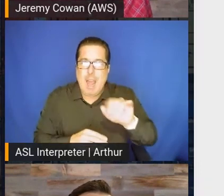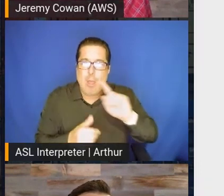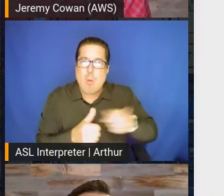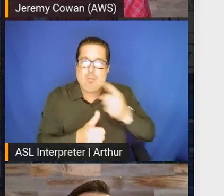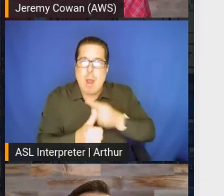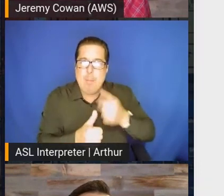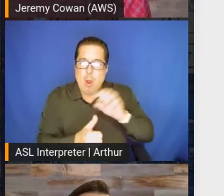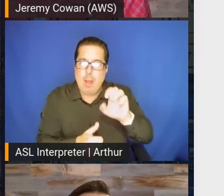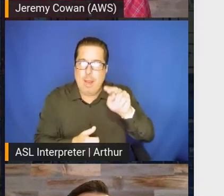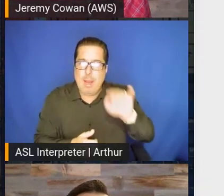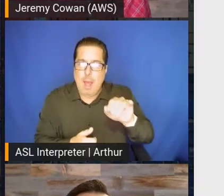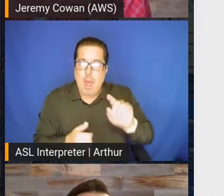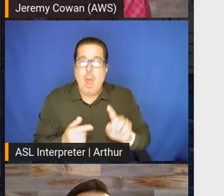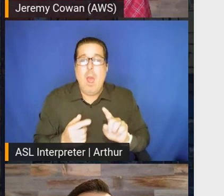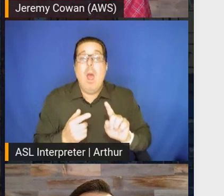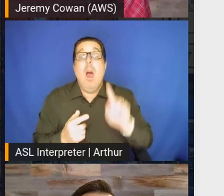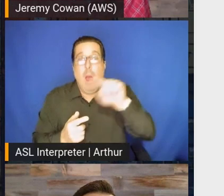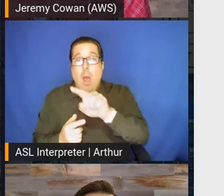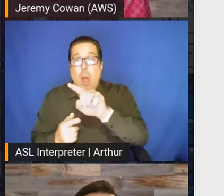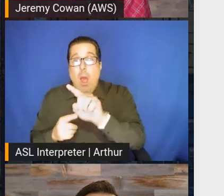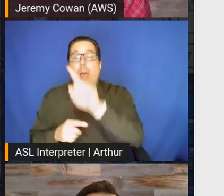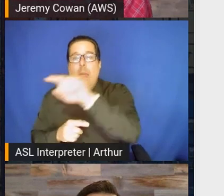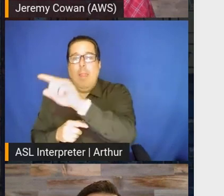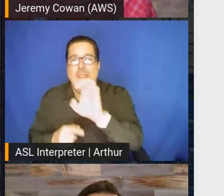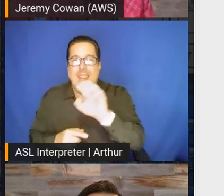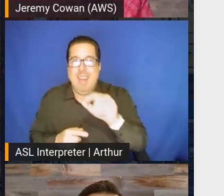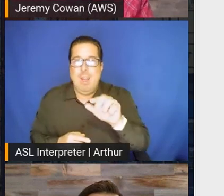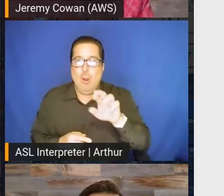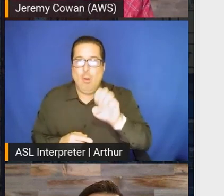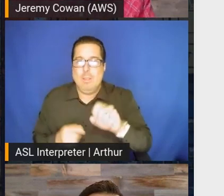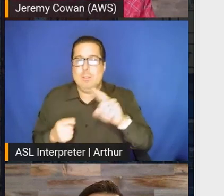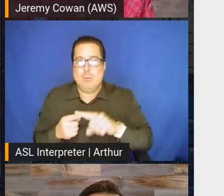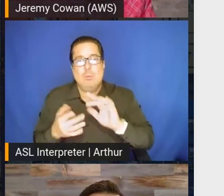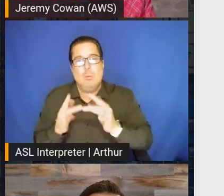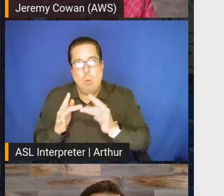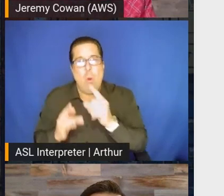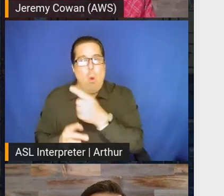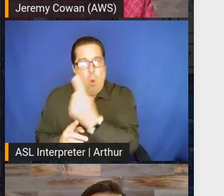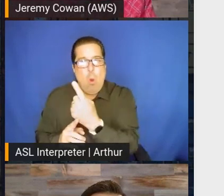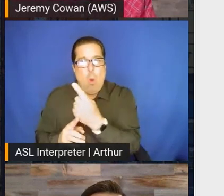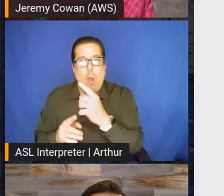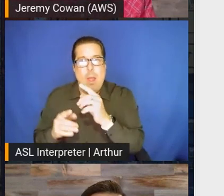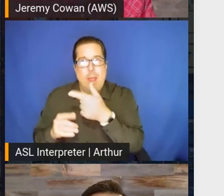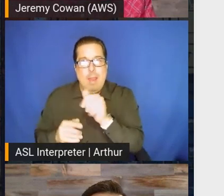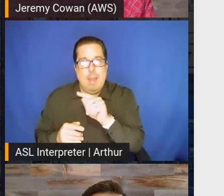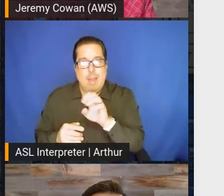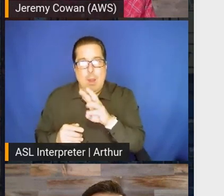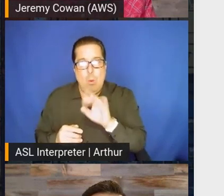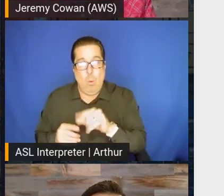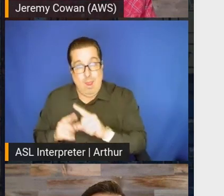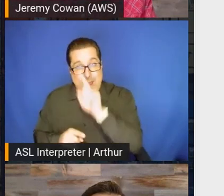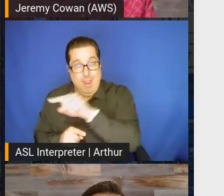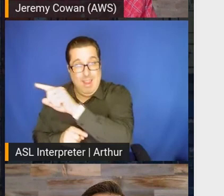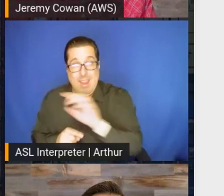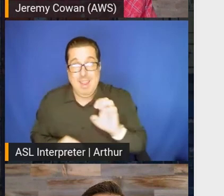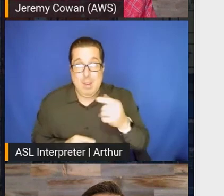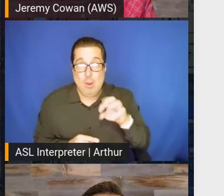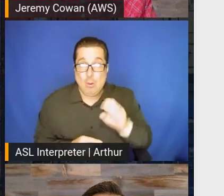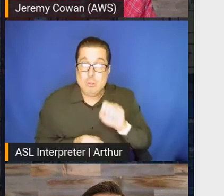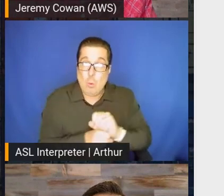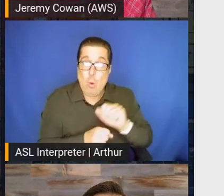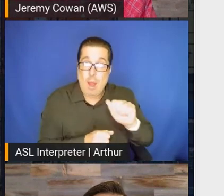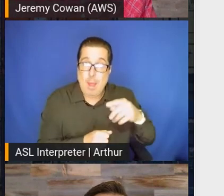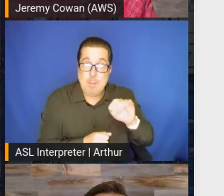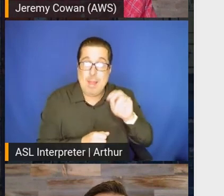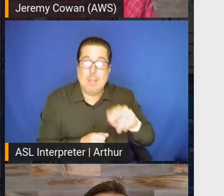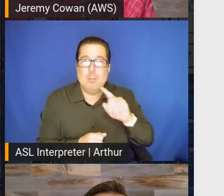ENI, and it goes through the egress only internet gateway. And any ingress into your workloads or an application is